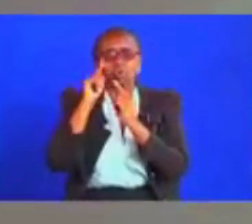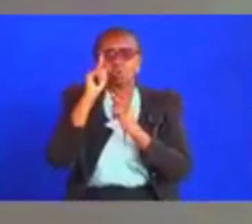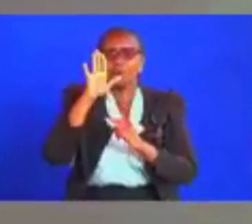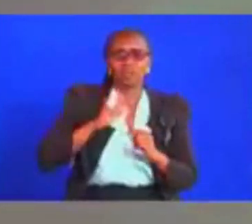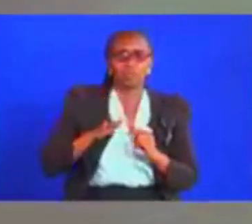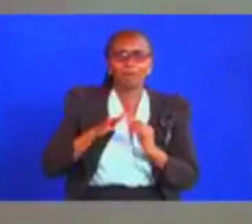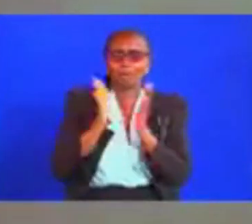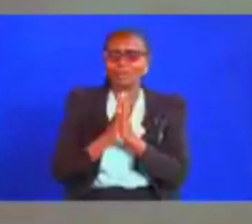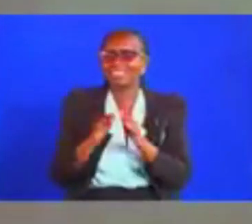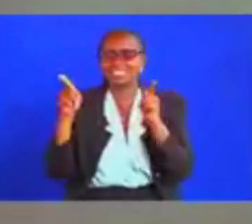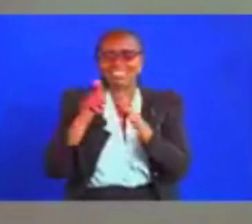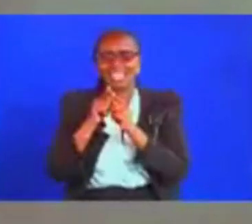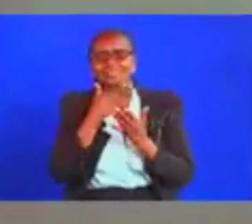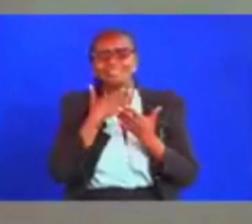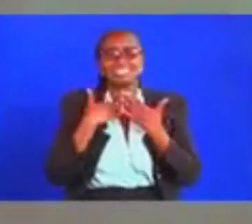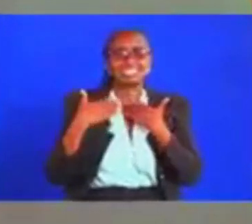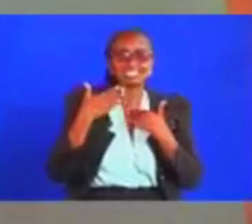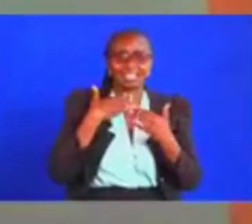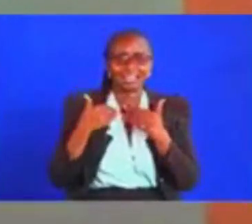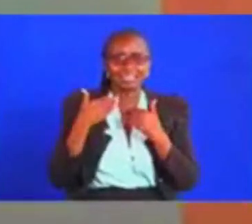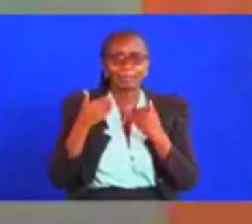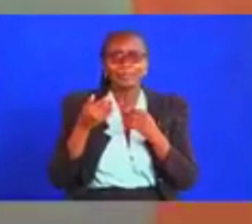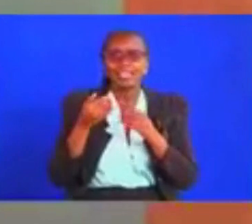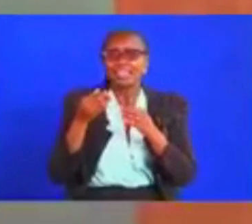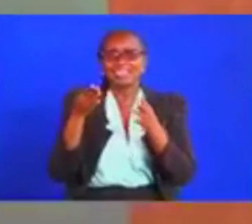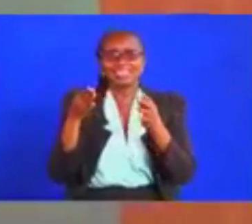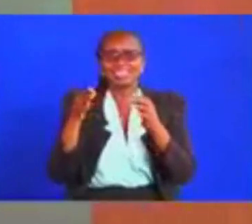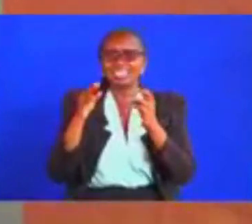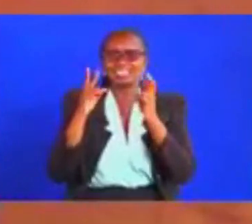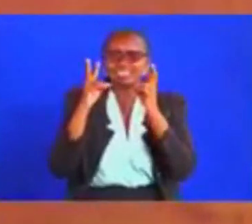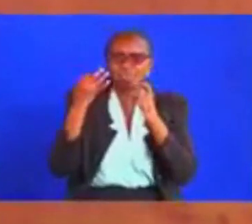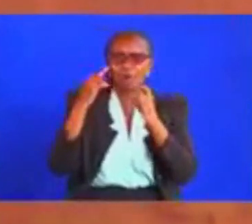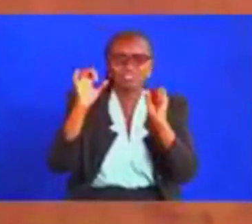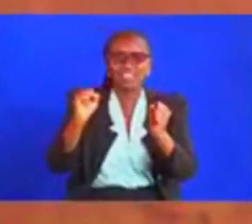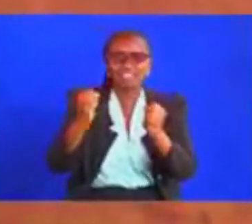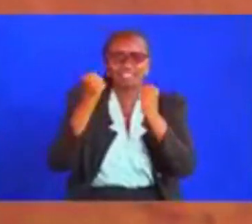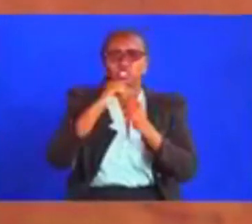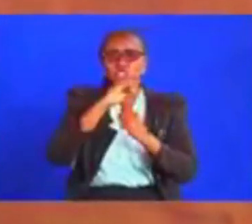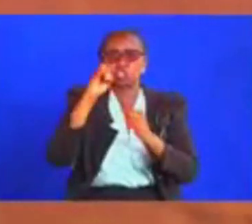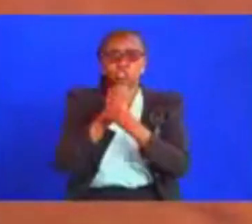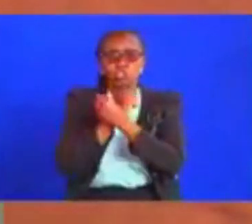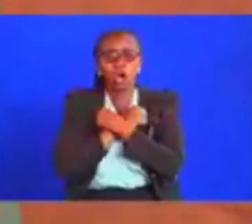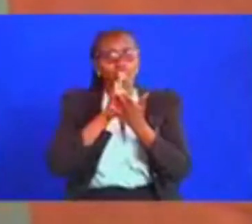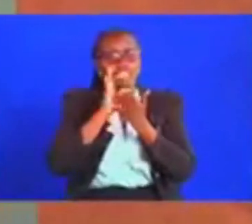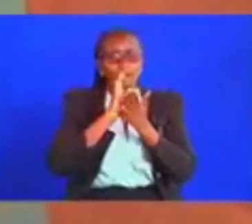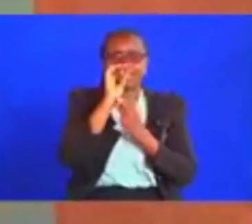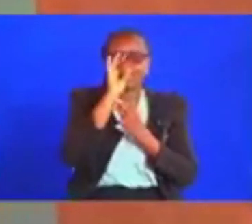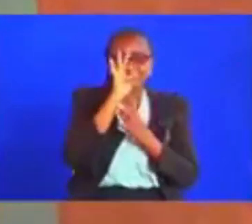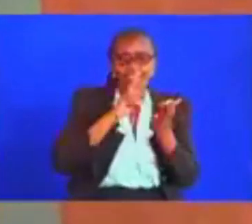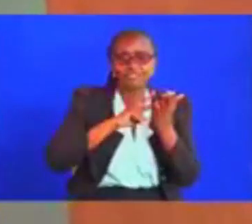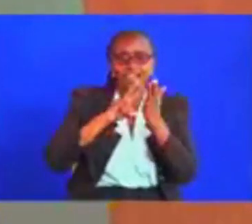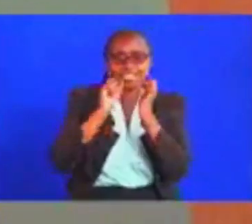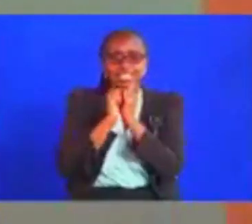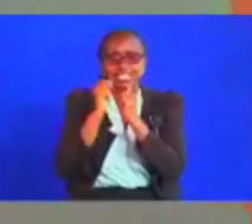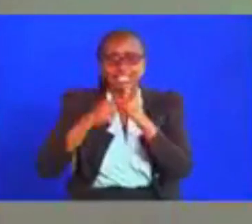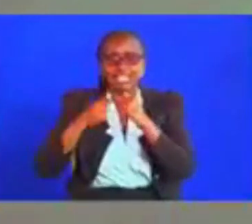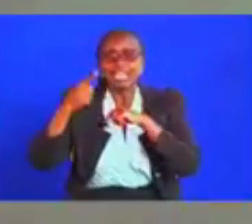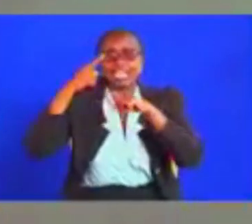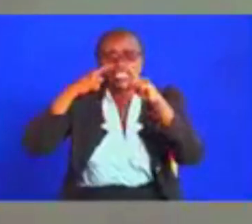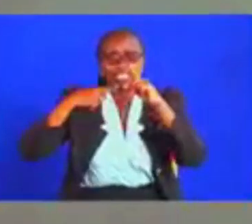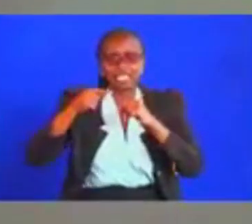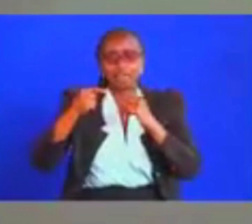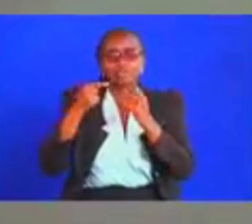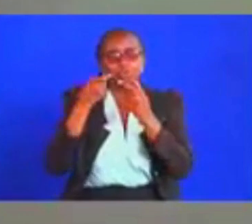the same zeal. The theme for salvation, John 3:16, it came out of a discussion